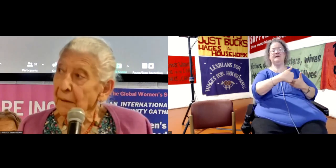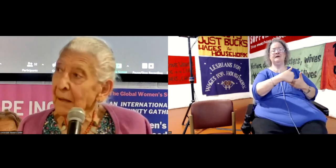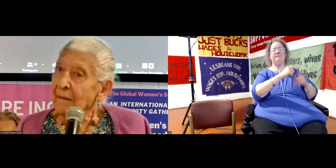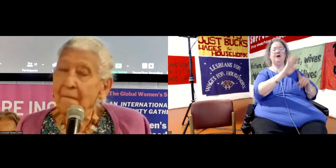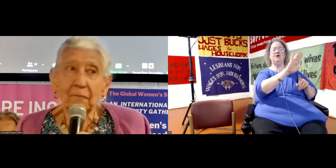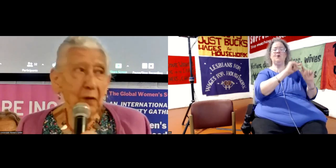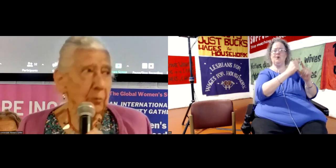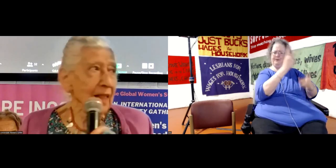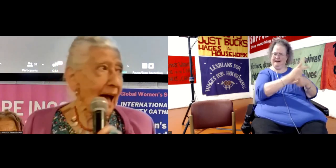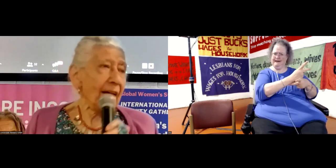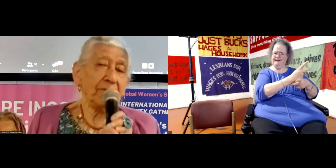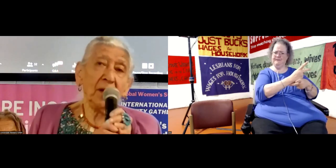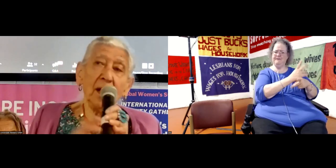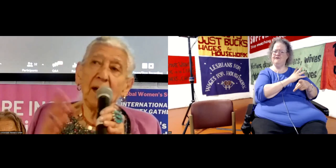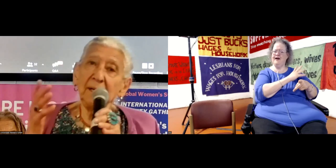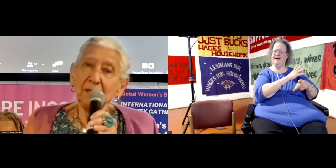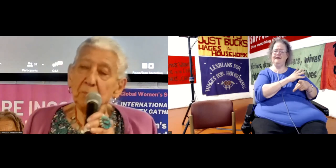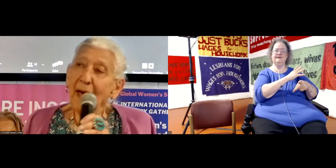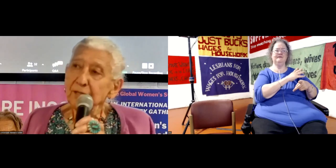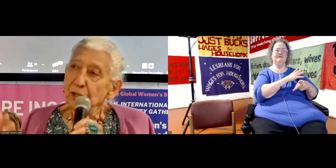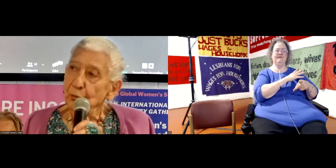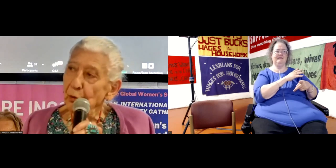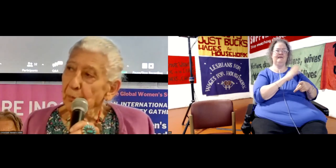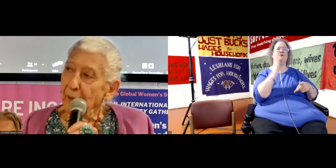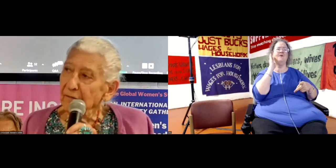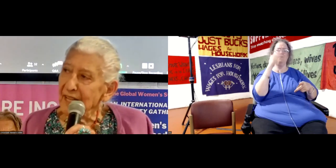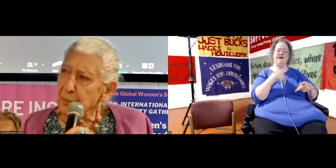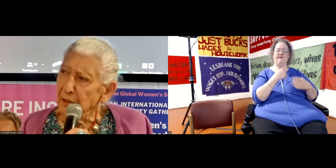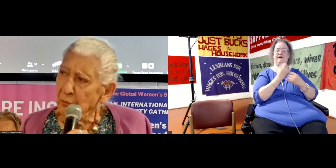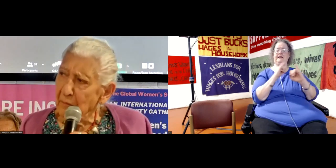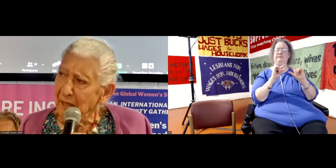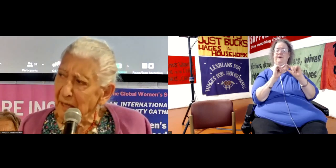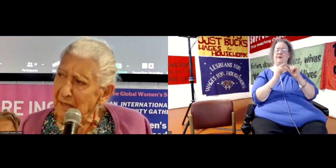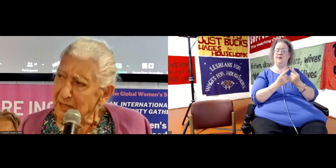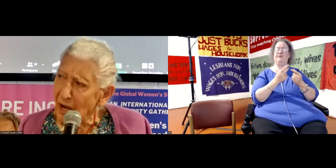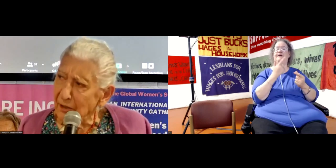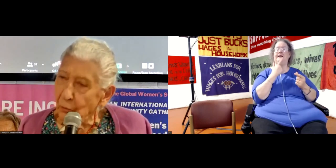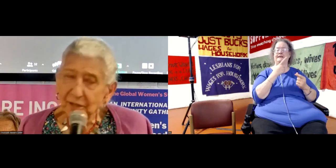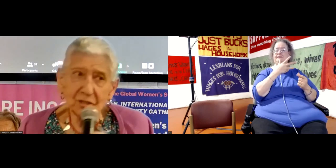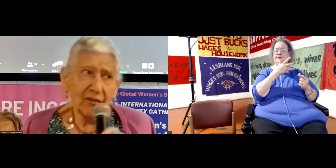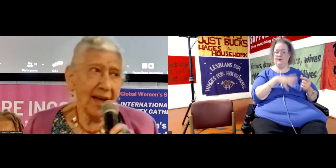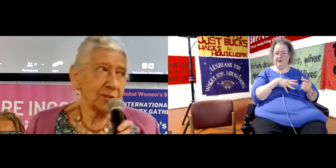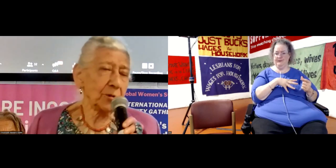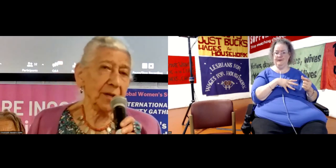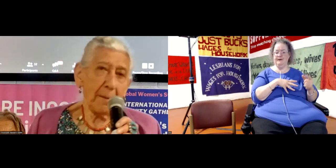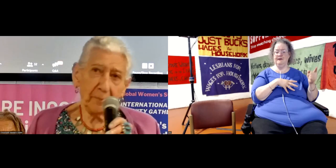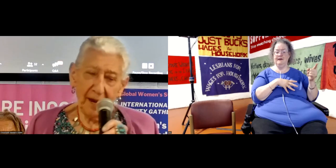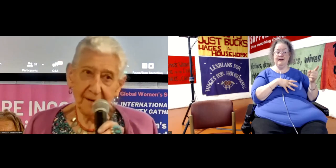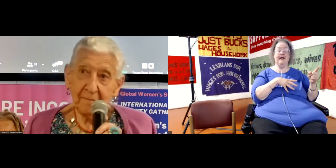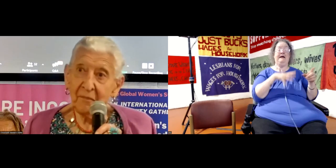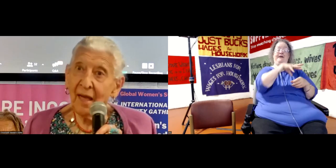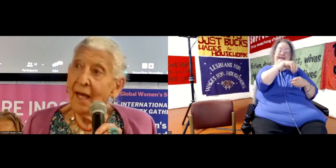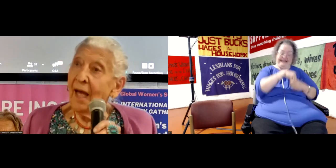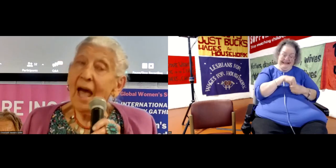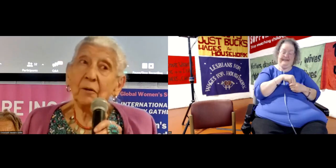group. We will have an independent group of lesbian women inside the Wages for Housework